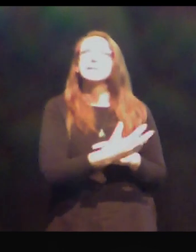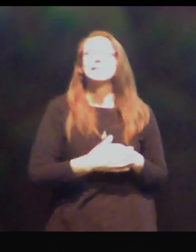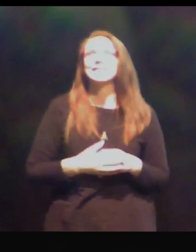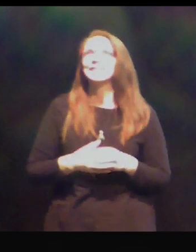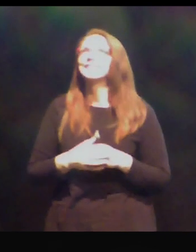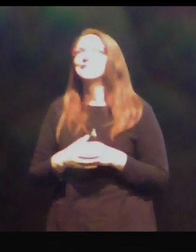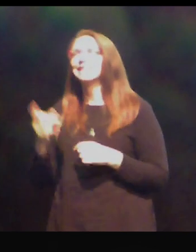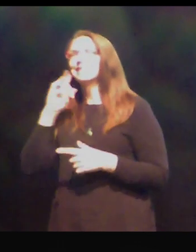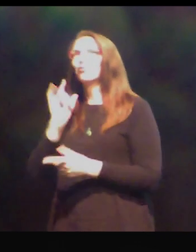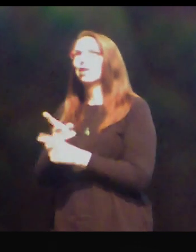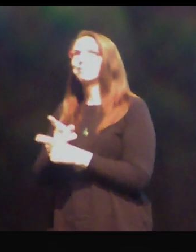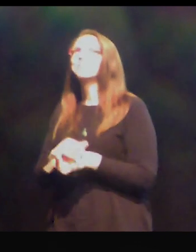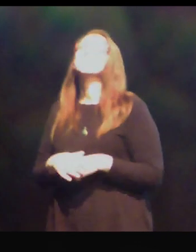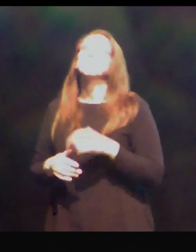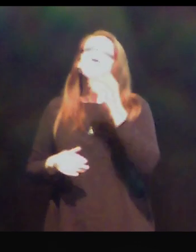Sounds right.